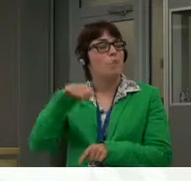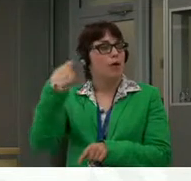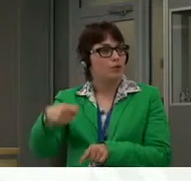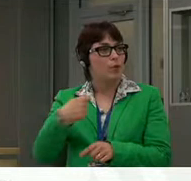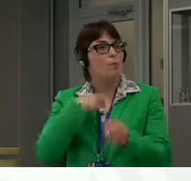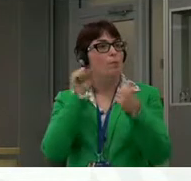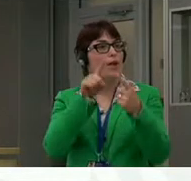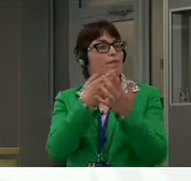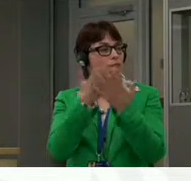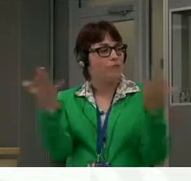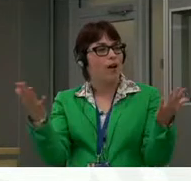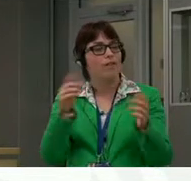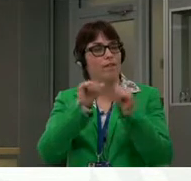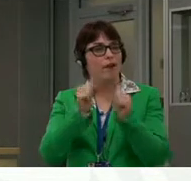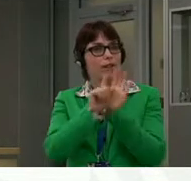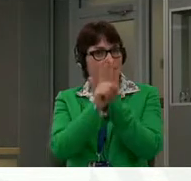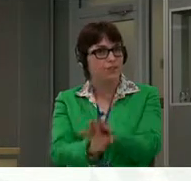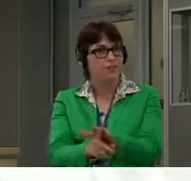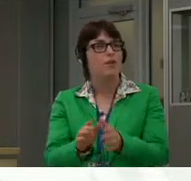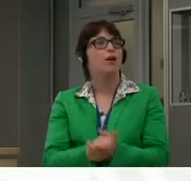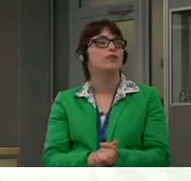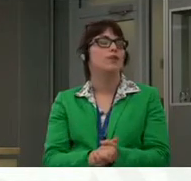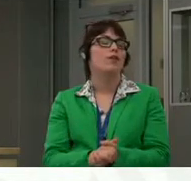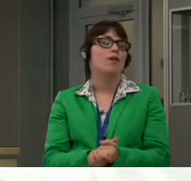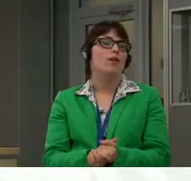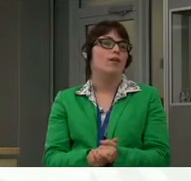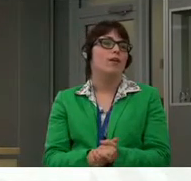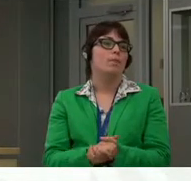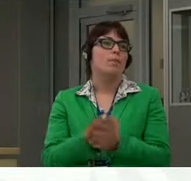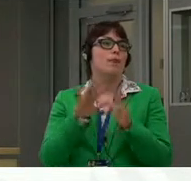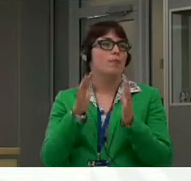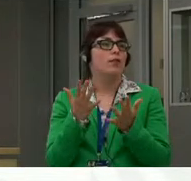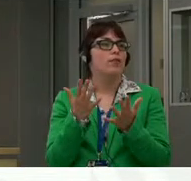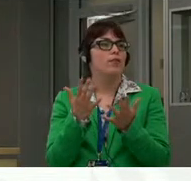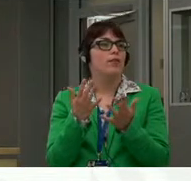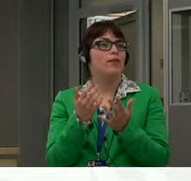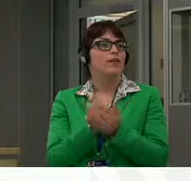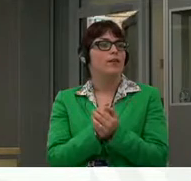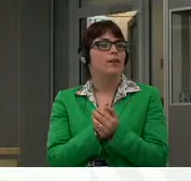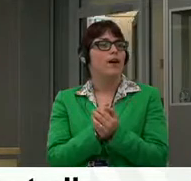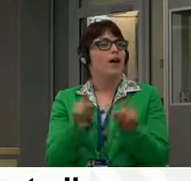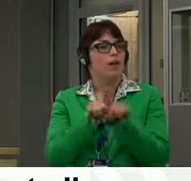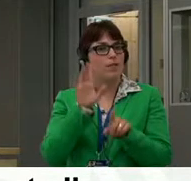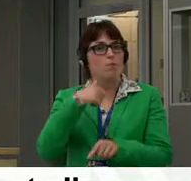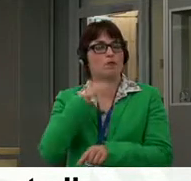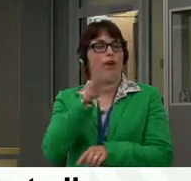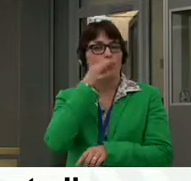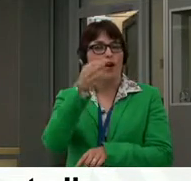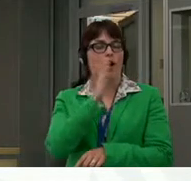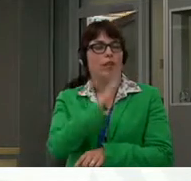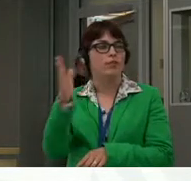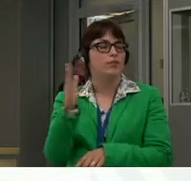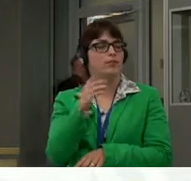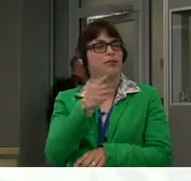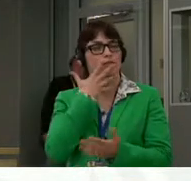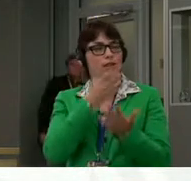have. Of course, we as presidency are against all kinds of discrimination and would like to give